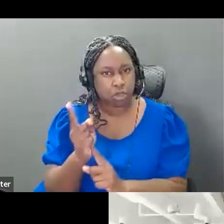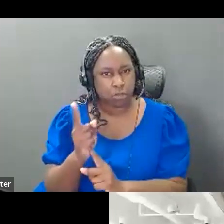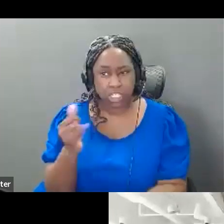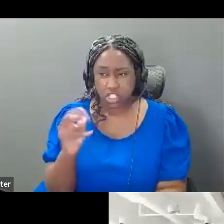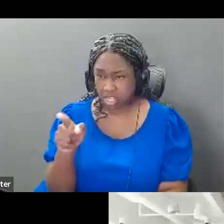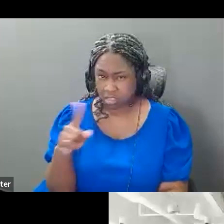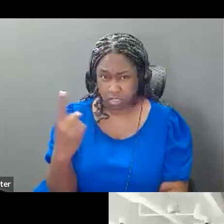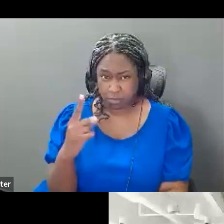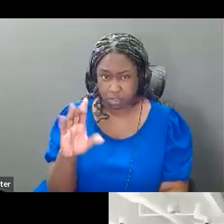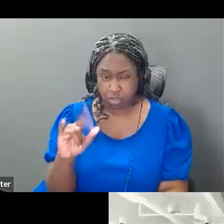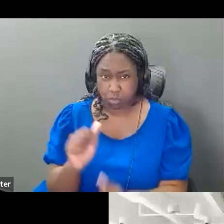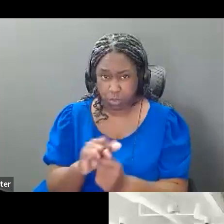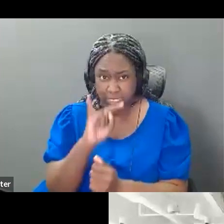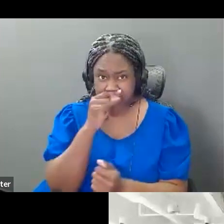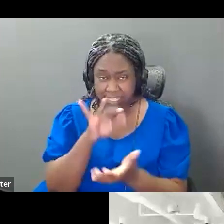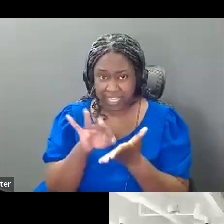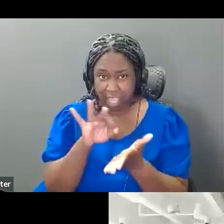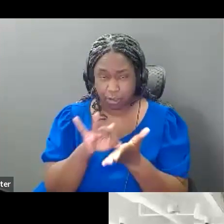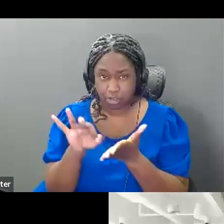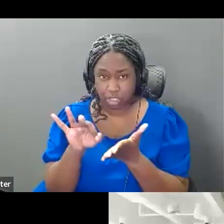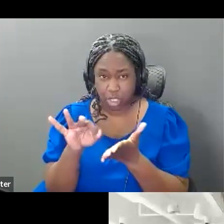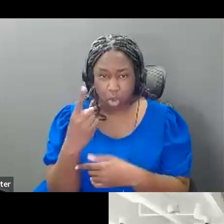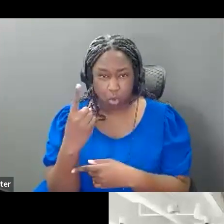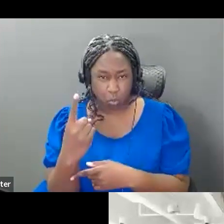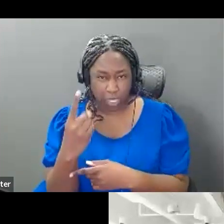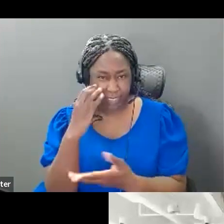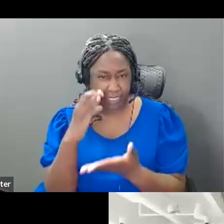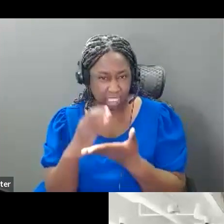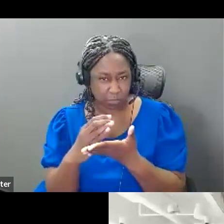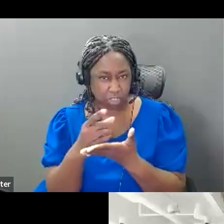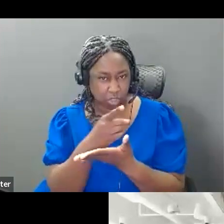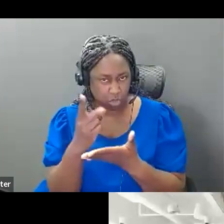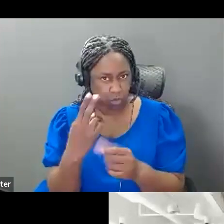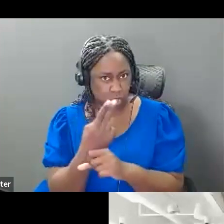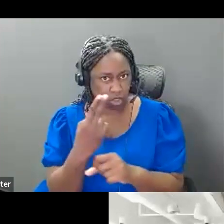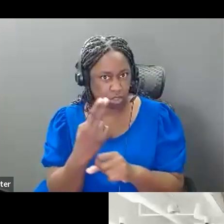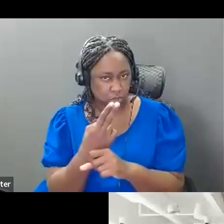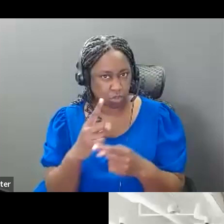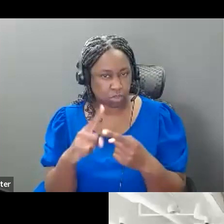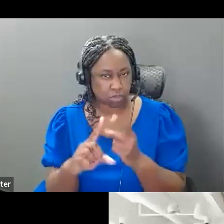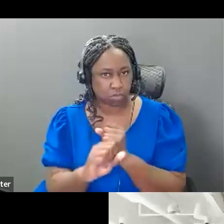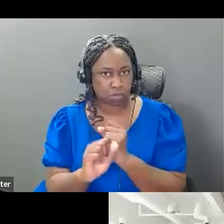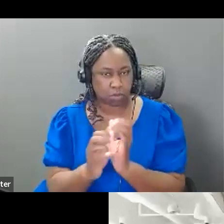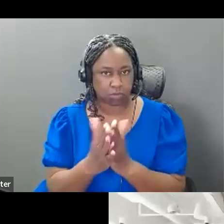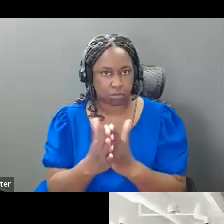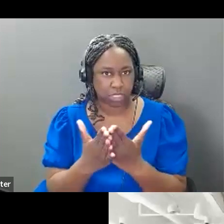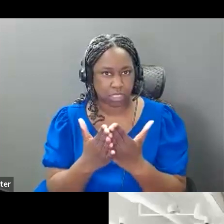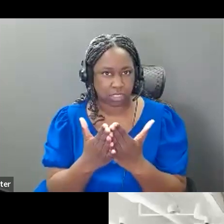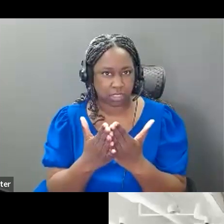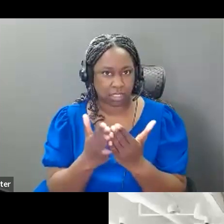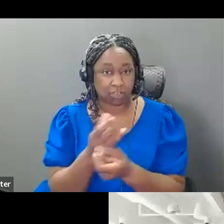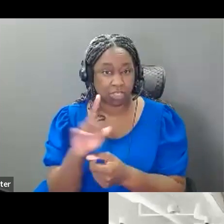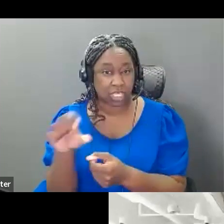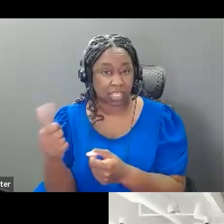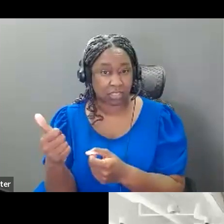was this something you all do with the Kids Count? When you're releasing it, is there one central image that you all use to sort of promote the book? And then there's everything else